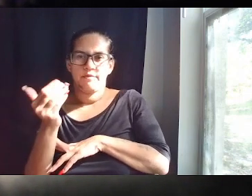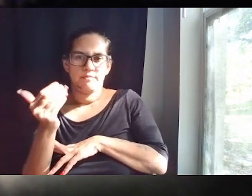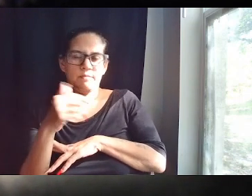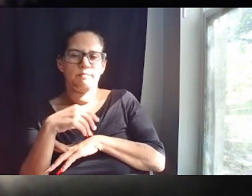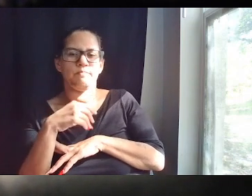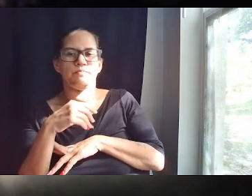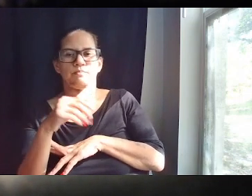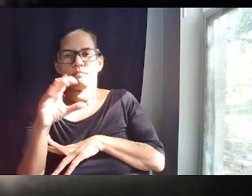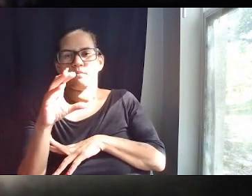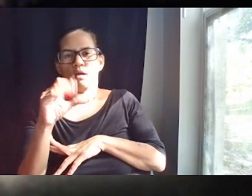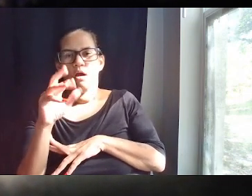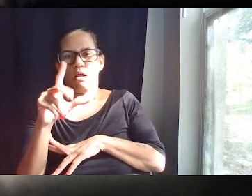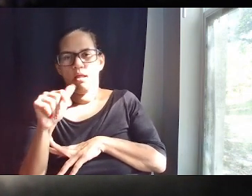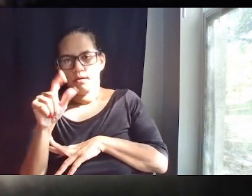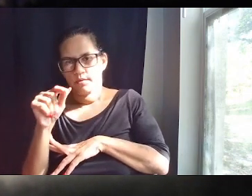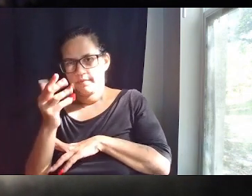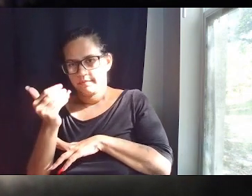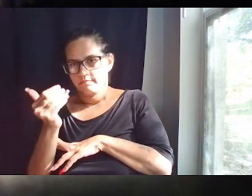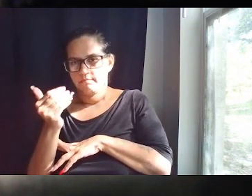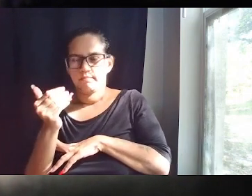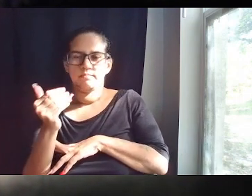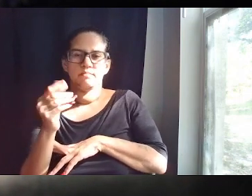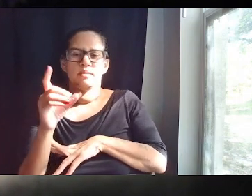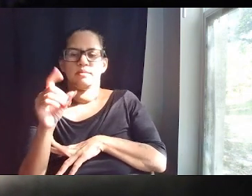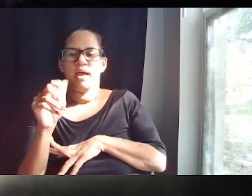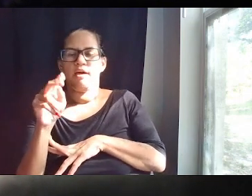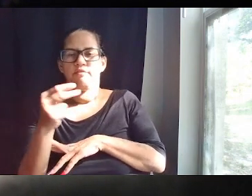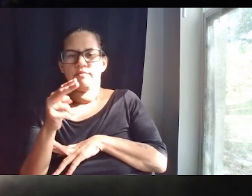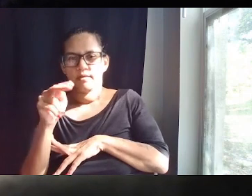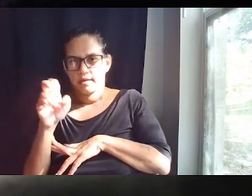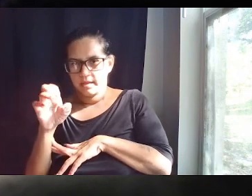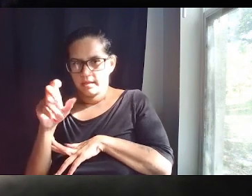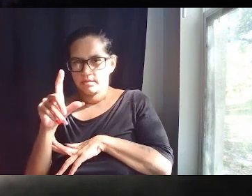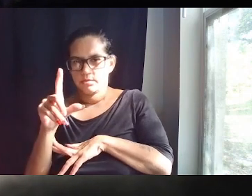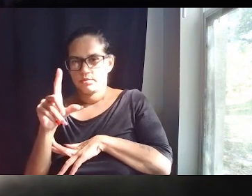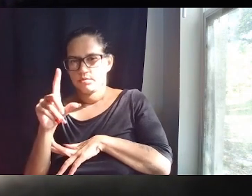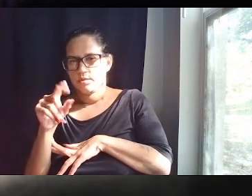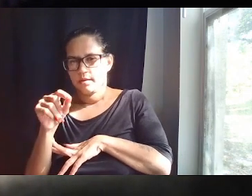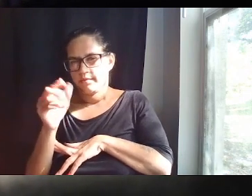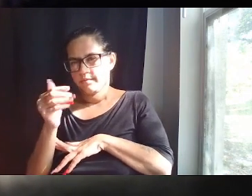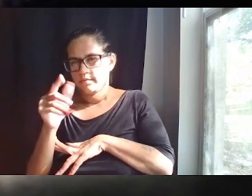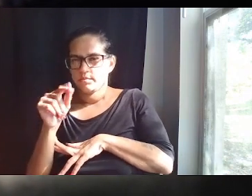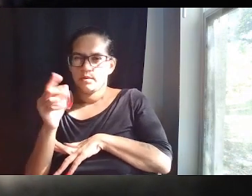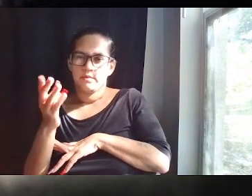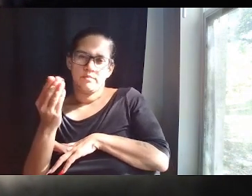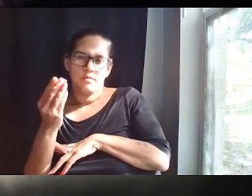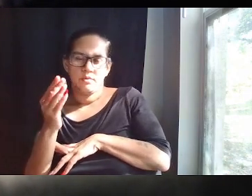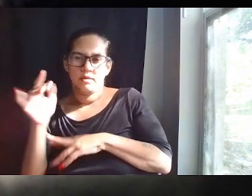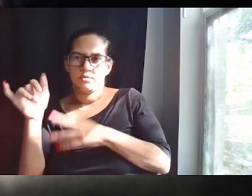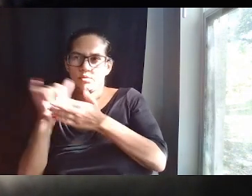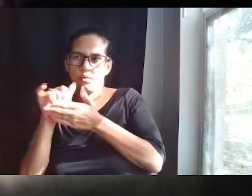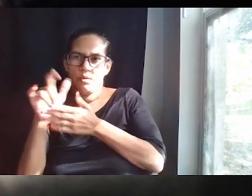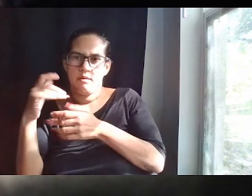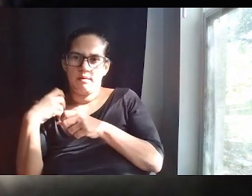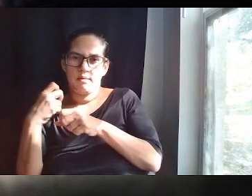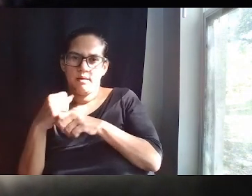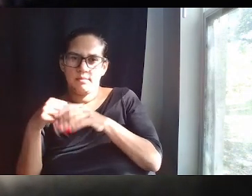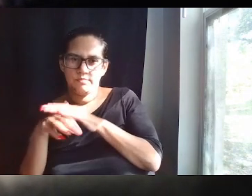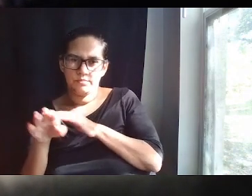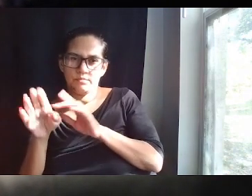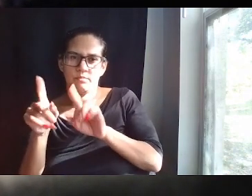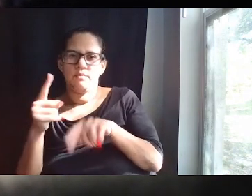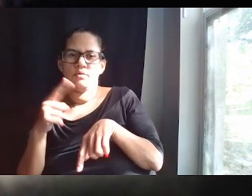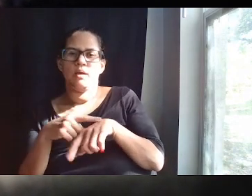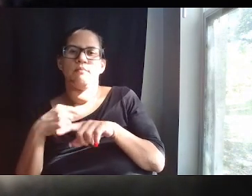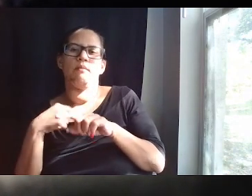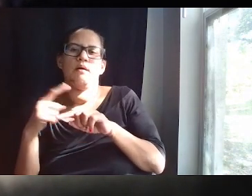2015. Daphne, 2015 and 2014. 2015 in New York, I got to attend for the first time. 2014, I couldn't attend, but I